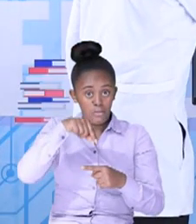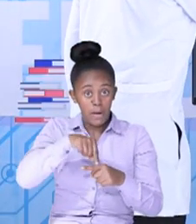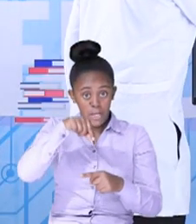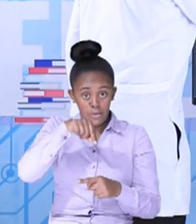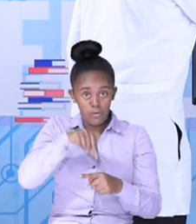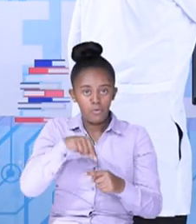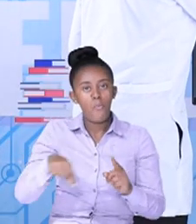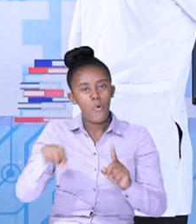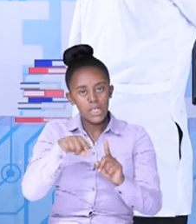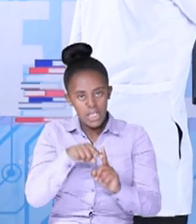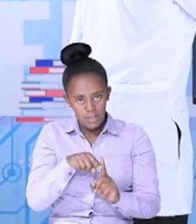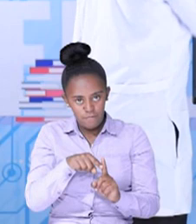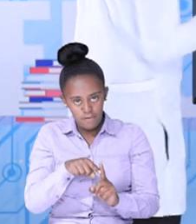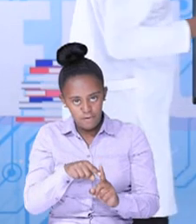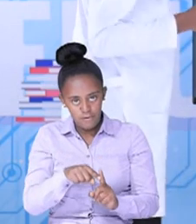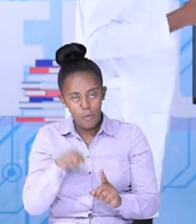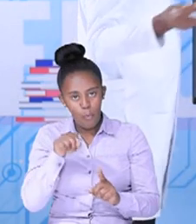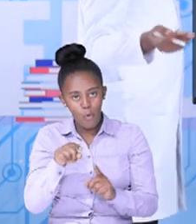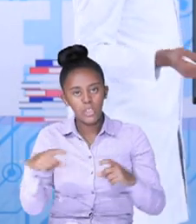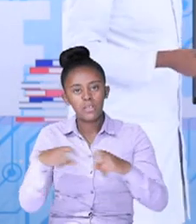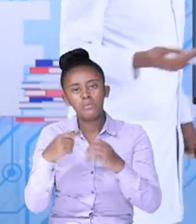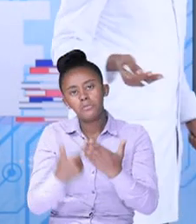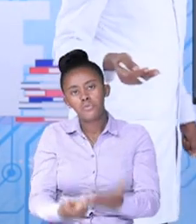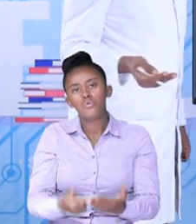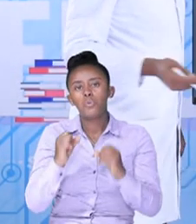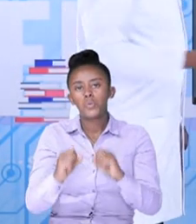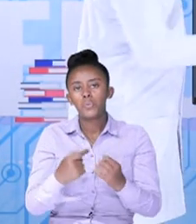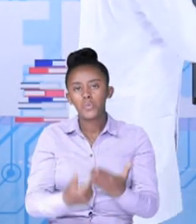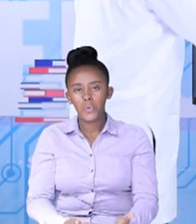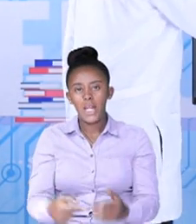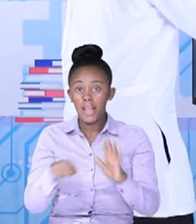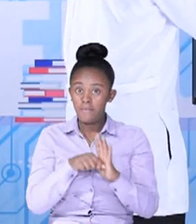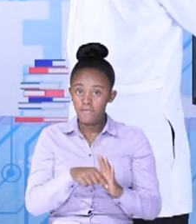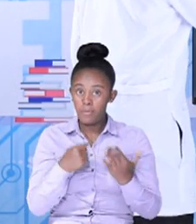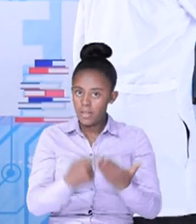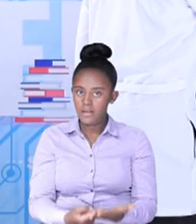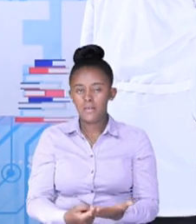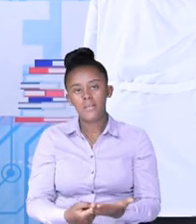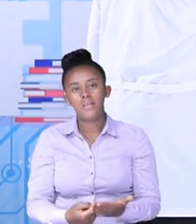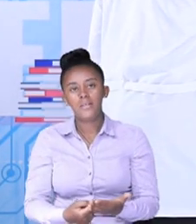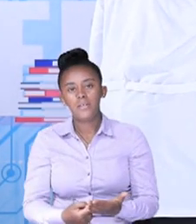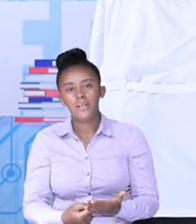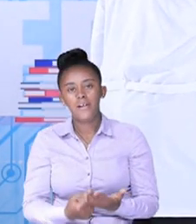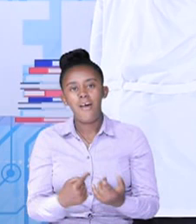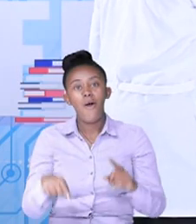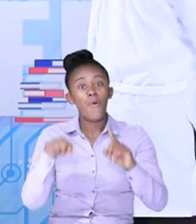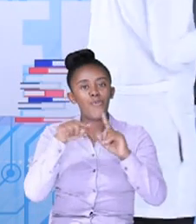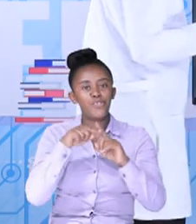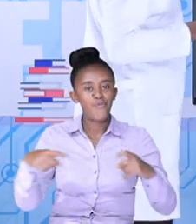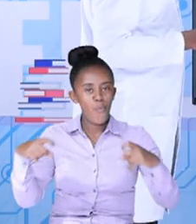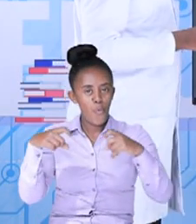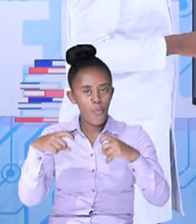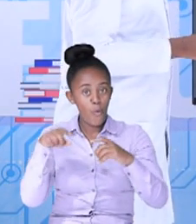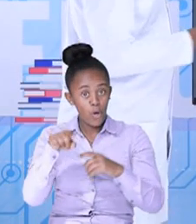right. A positive point charge. It's possible to use a negative as well. But in this case, let us take a positive point